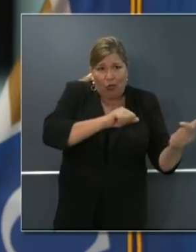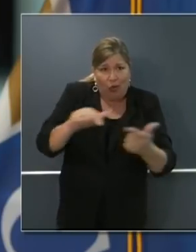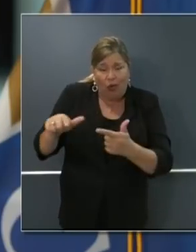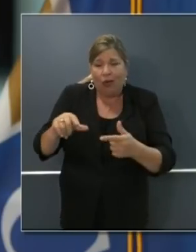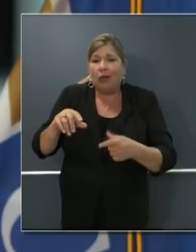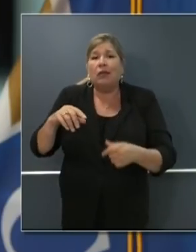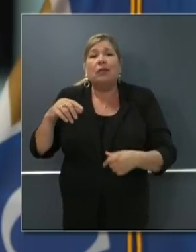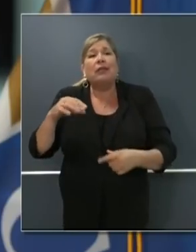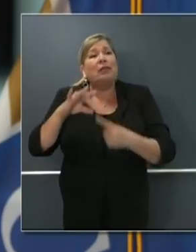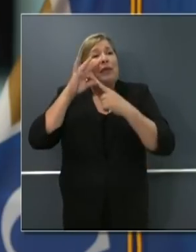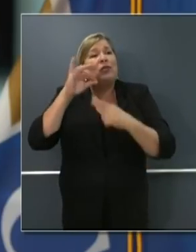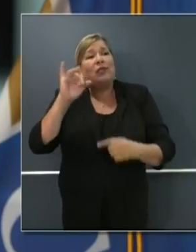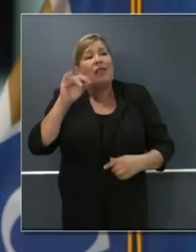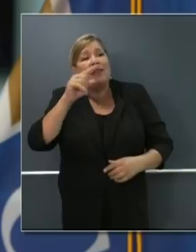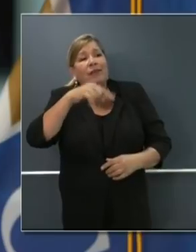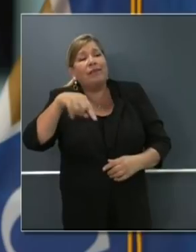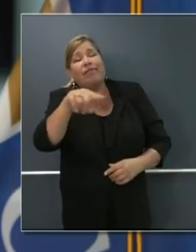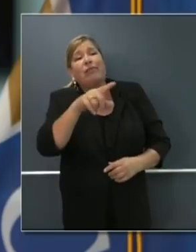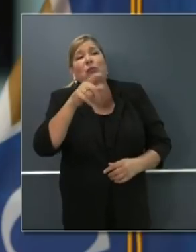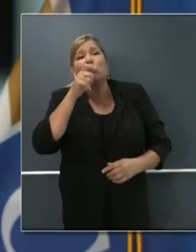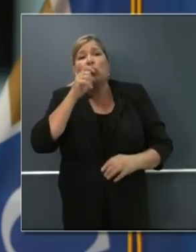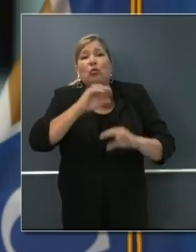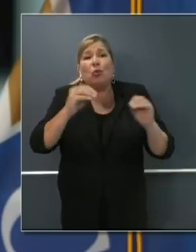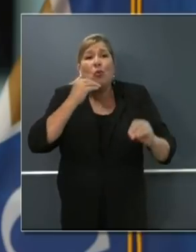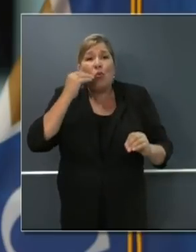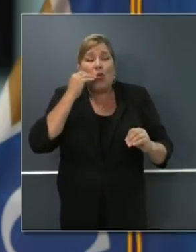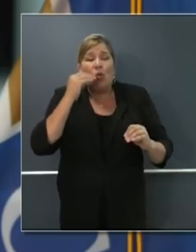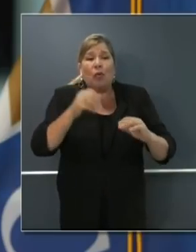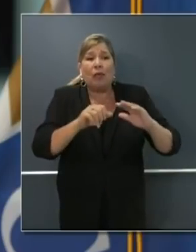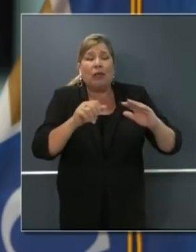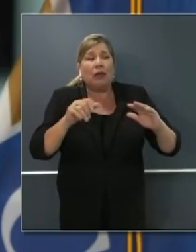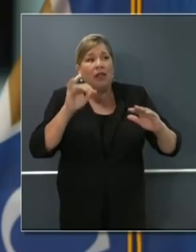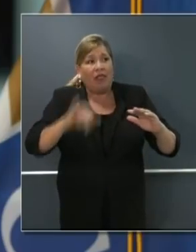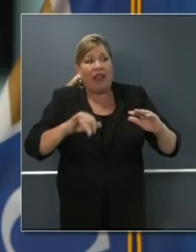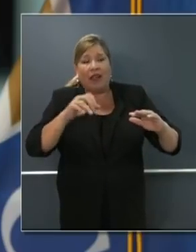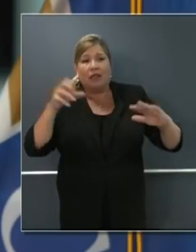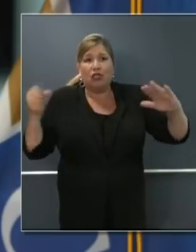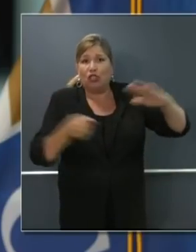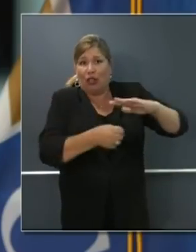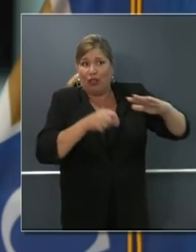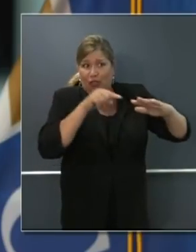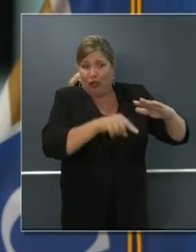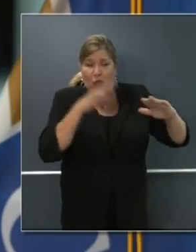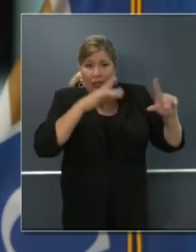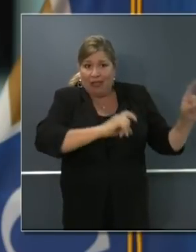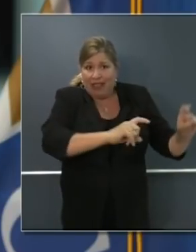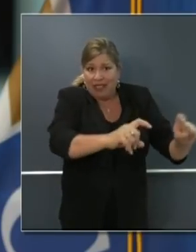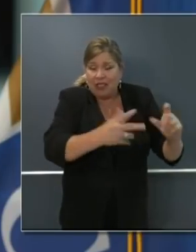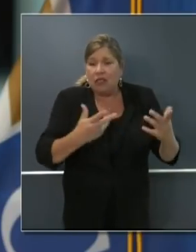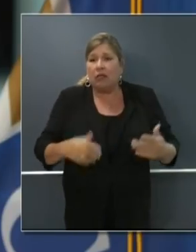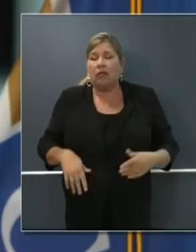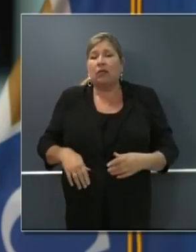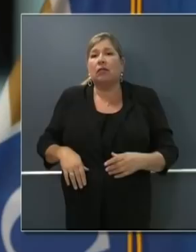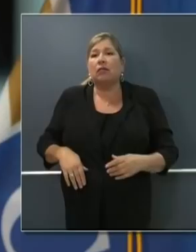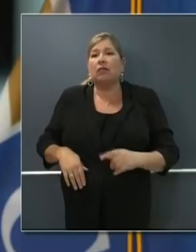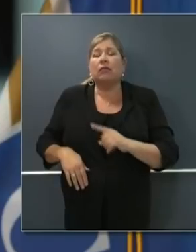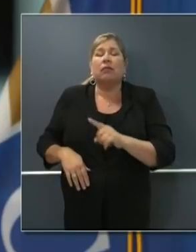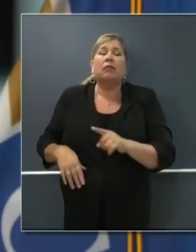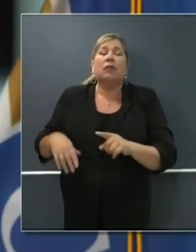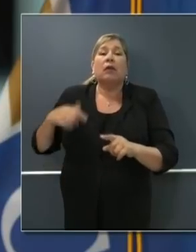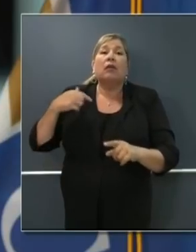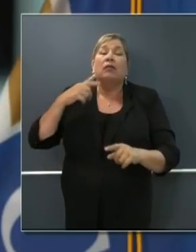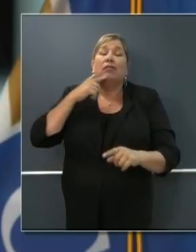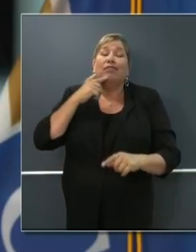homeless shelters and SROs and other congregate living situations? Yeah, I want to see it throughout the state of California, sero surveillance,